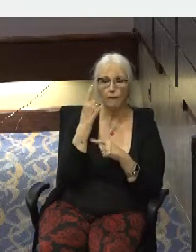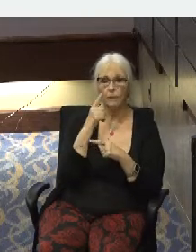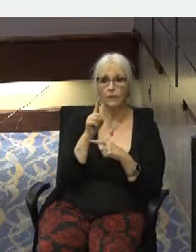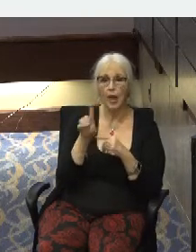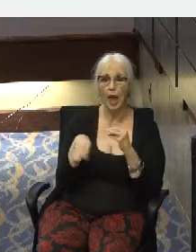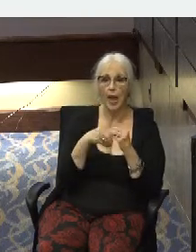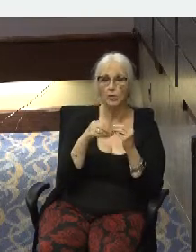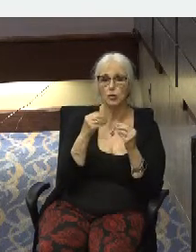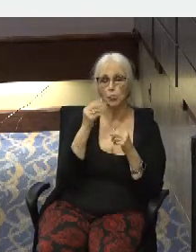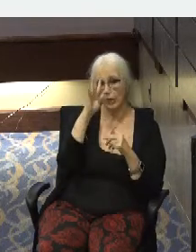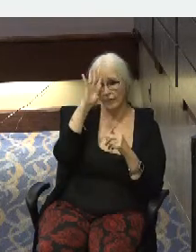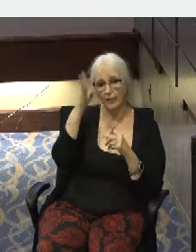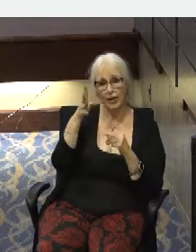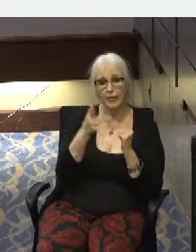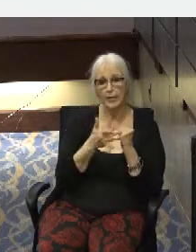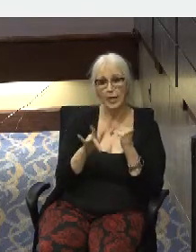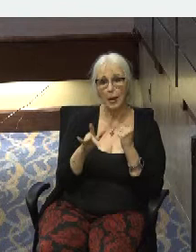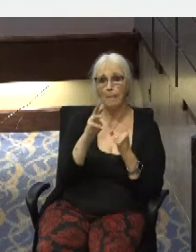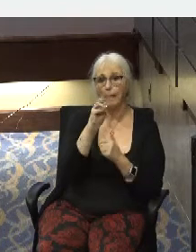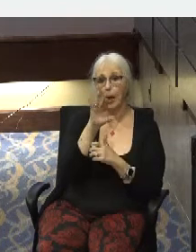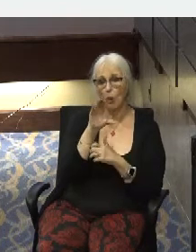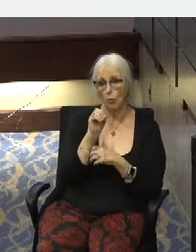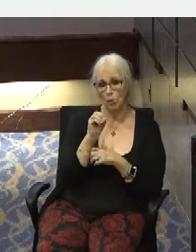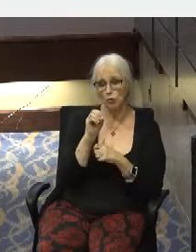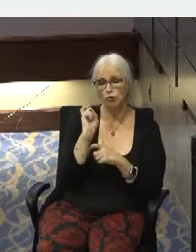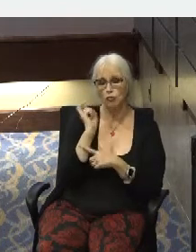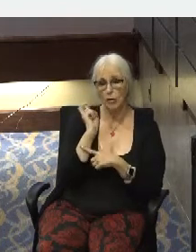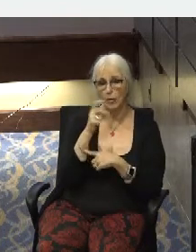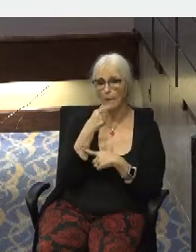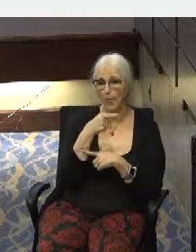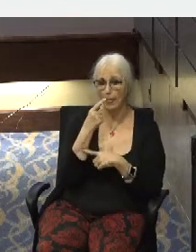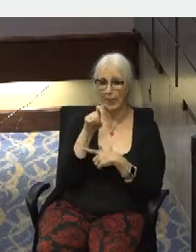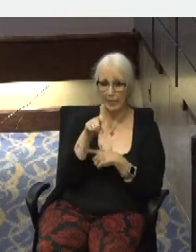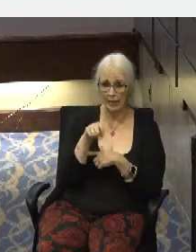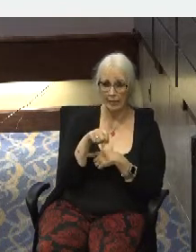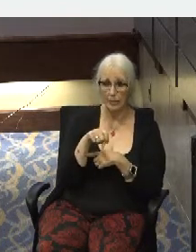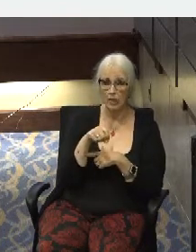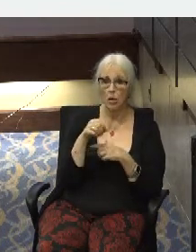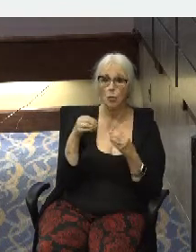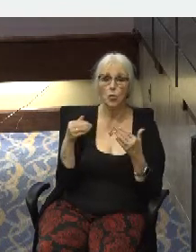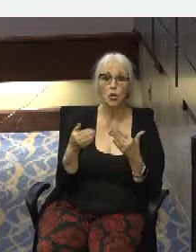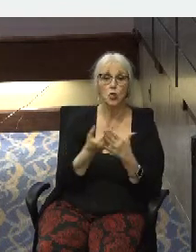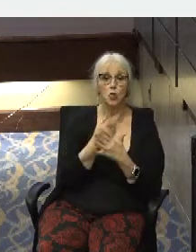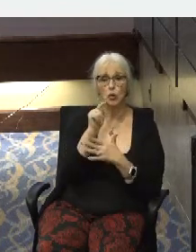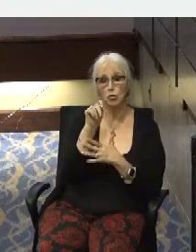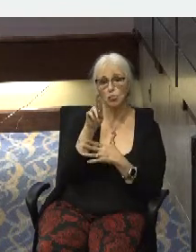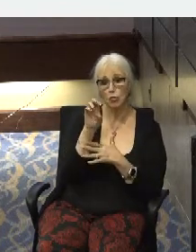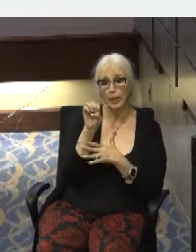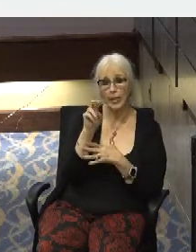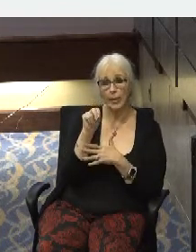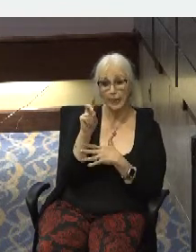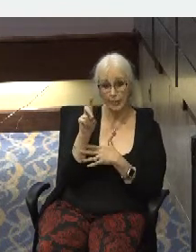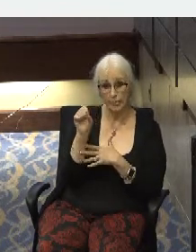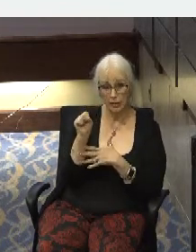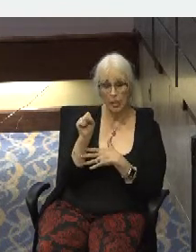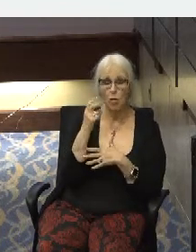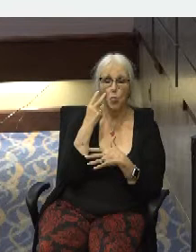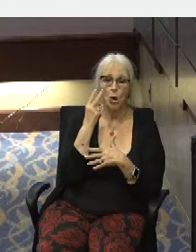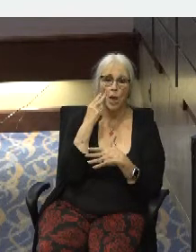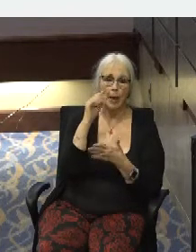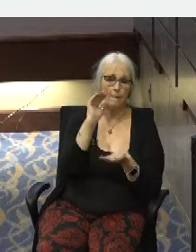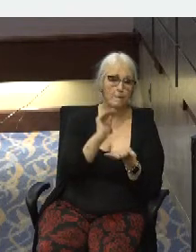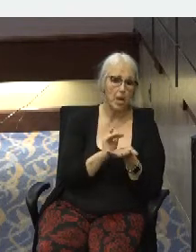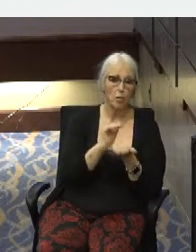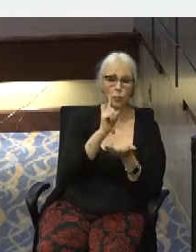innovative technology in the form of microtransit to better meet public needs with emerging trends. We are looking at minimum 1-hour routes